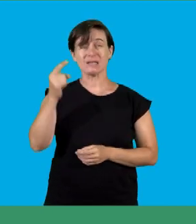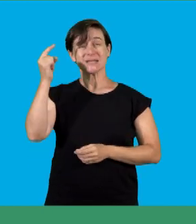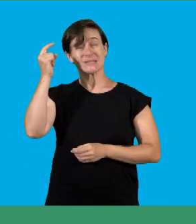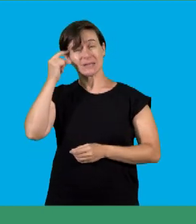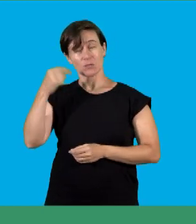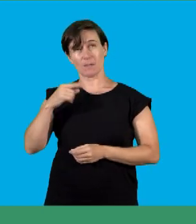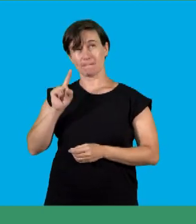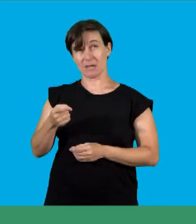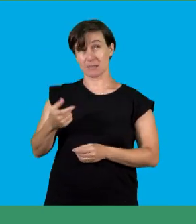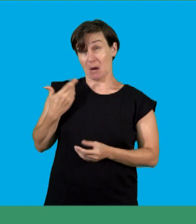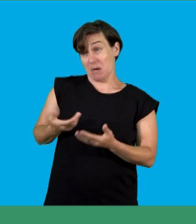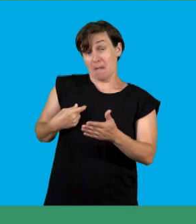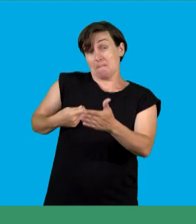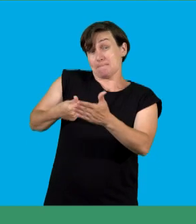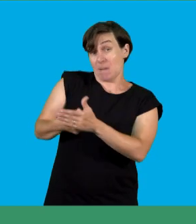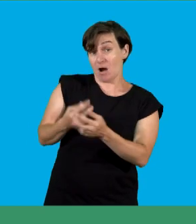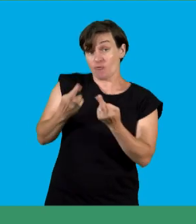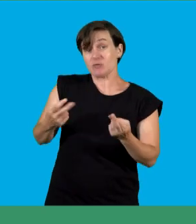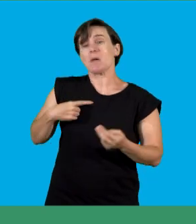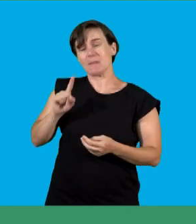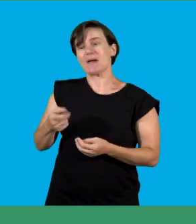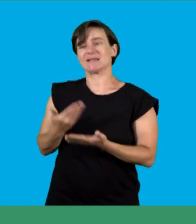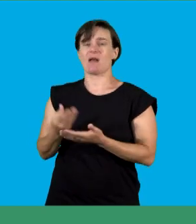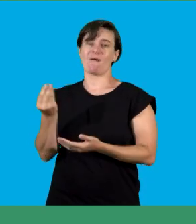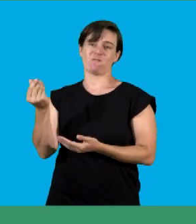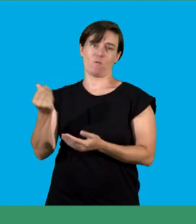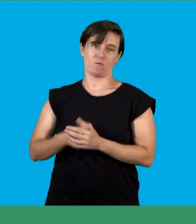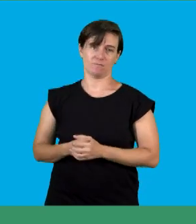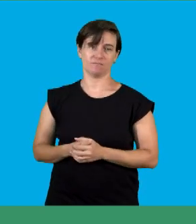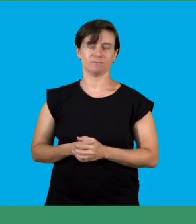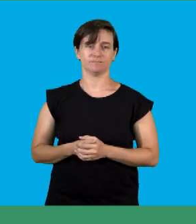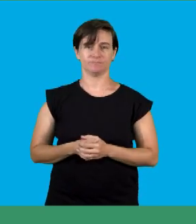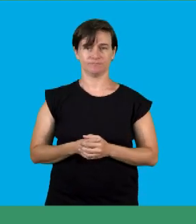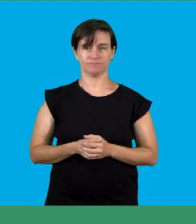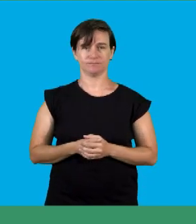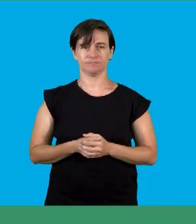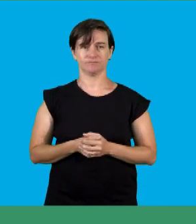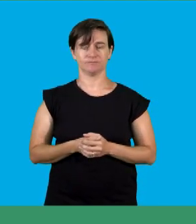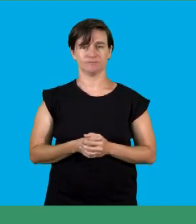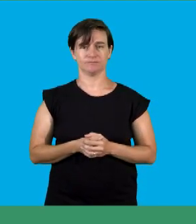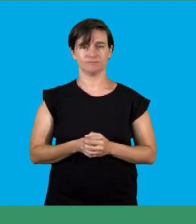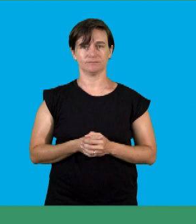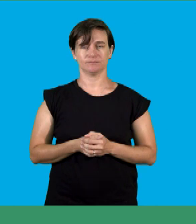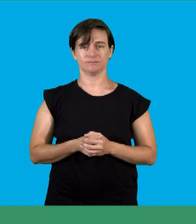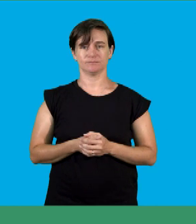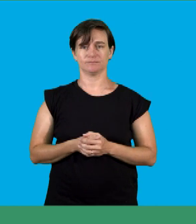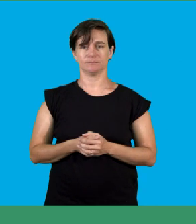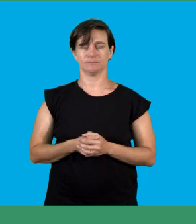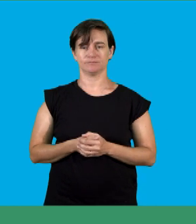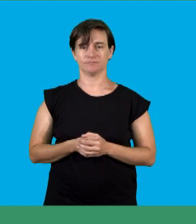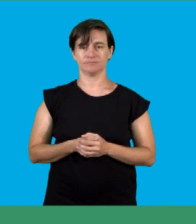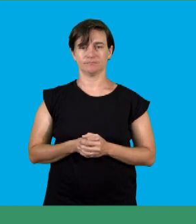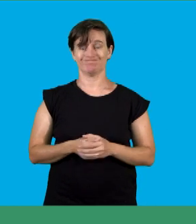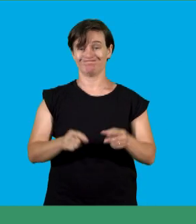Consider buying affordable and effective resources so that we don't complain at the end of the day when the strategies are not